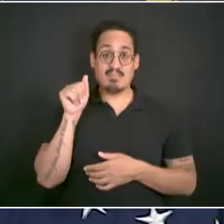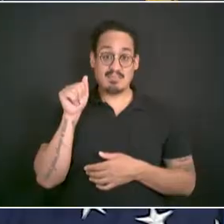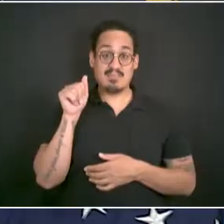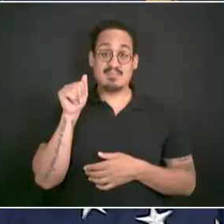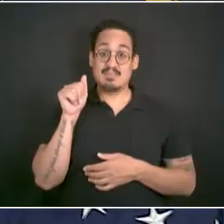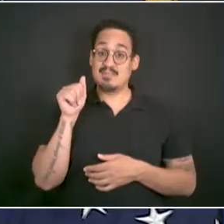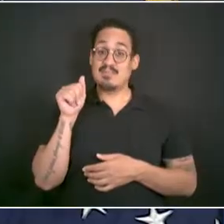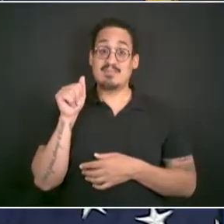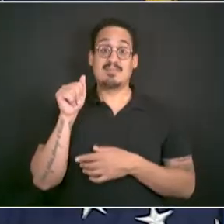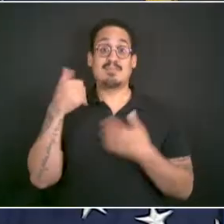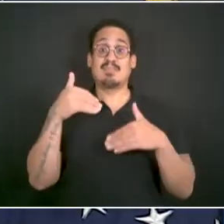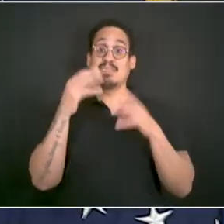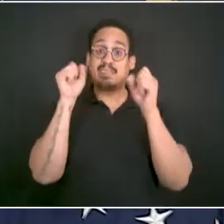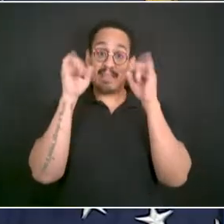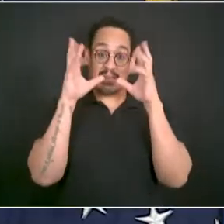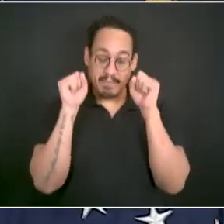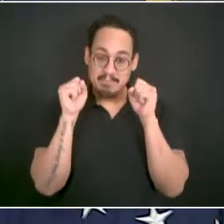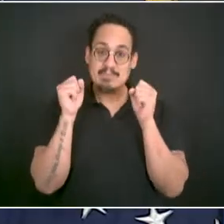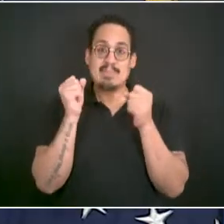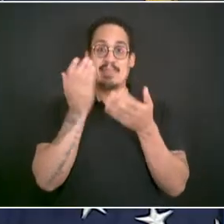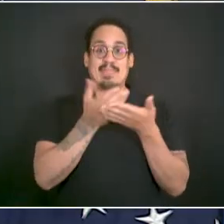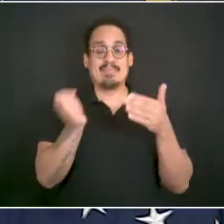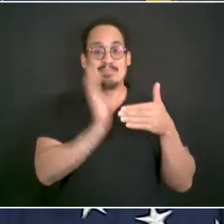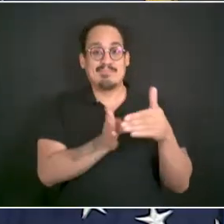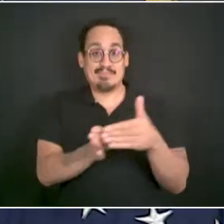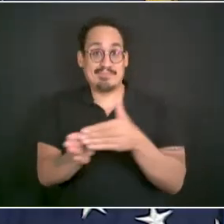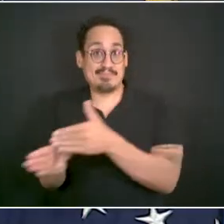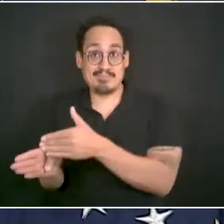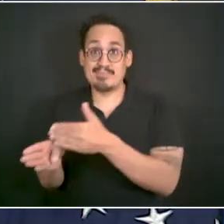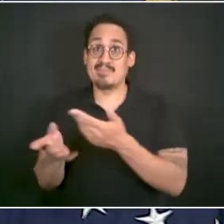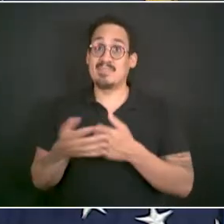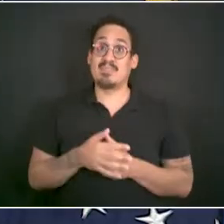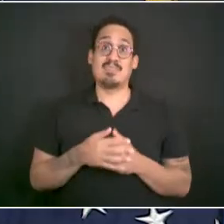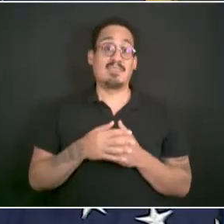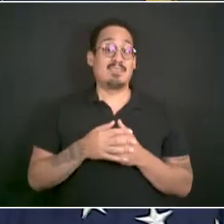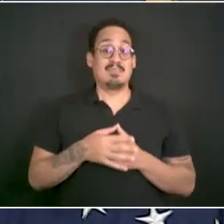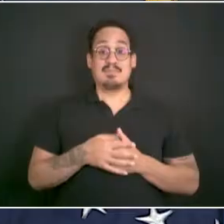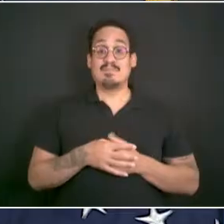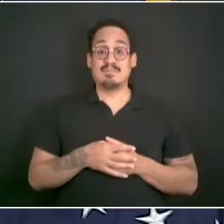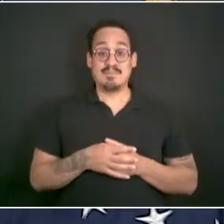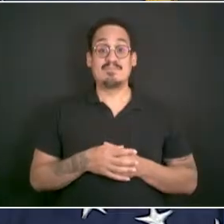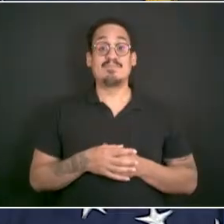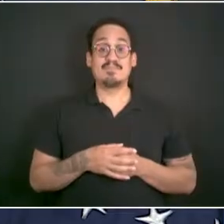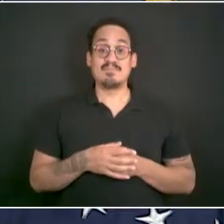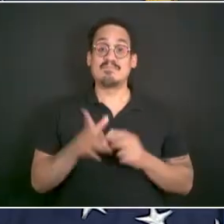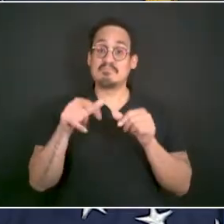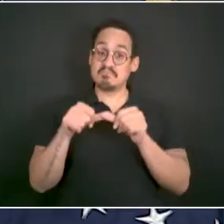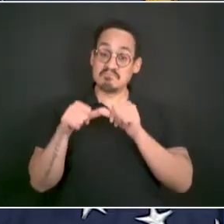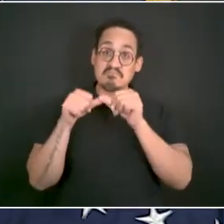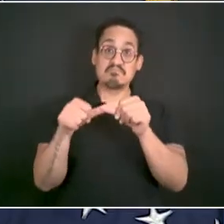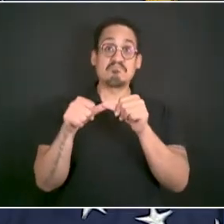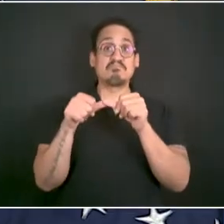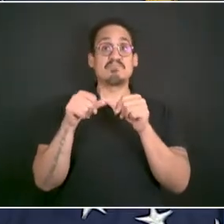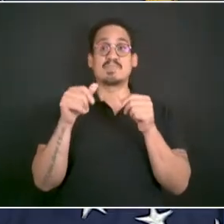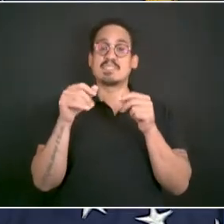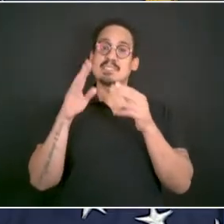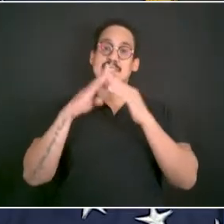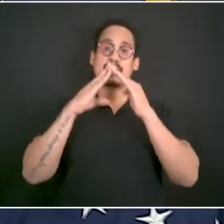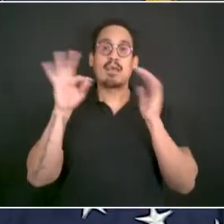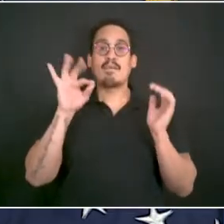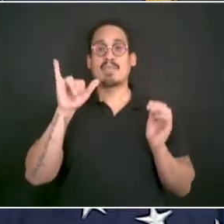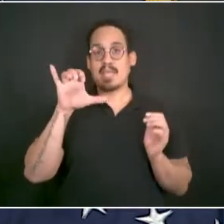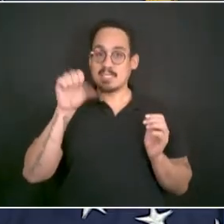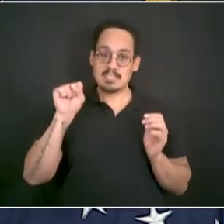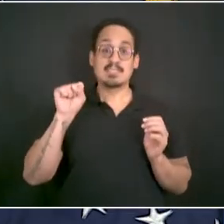got amazing things done. You look at what she did around continuing the city of yes. When you look